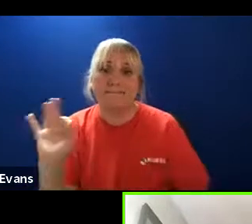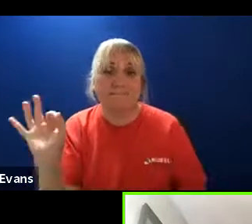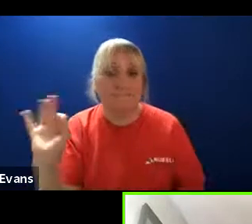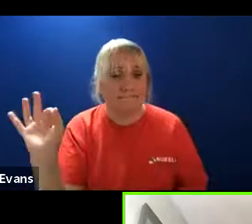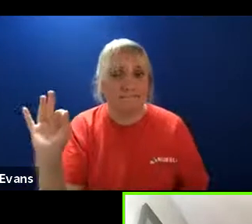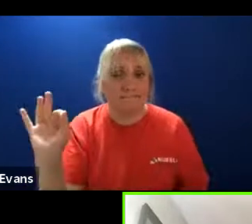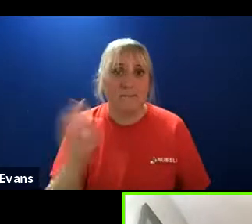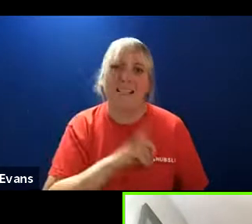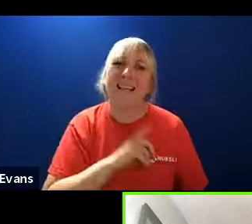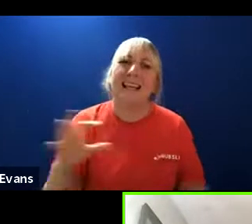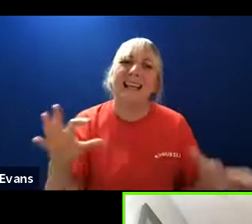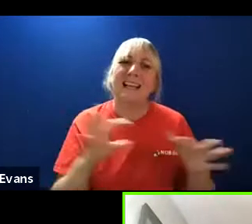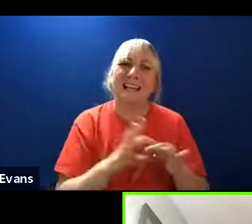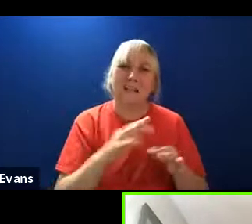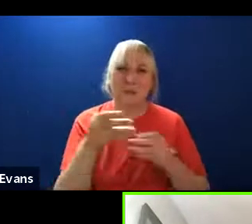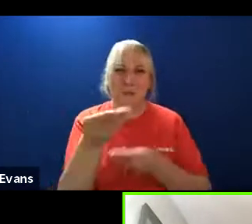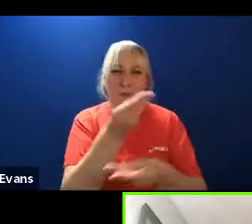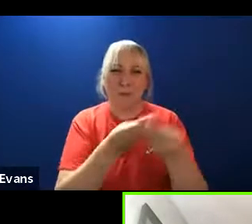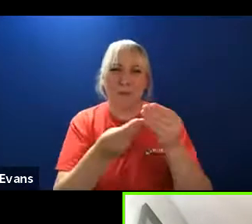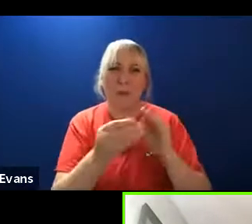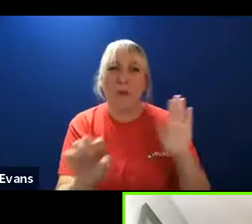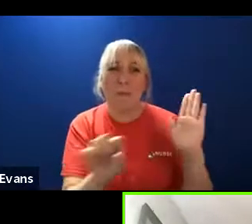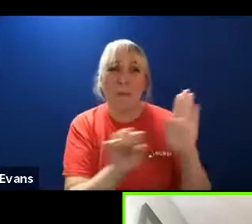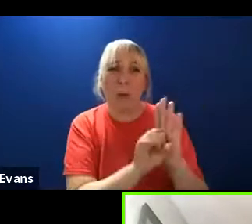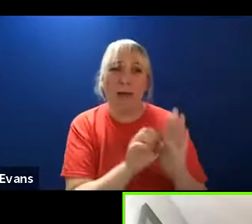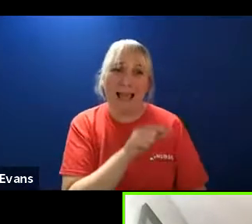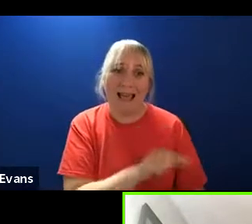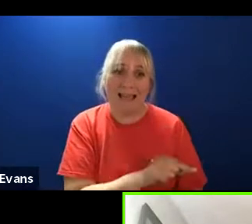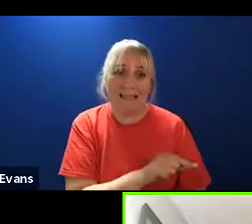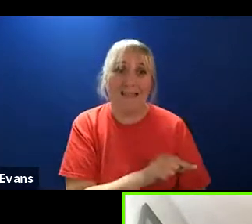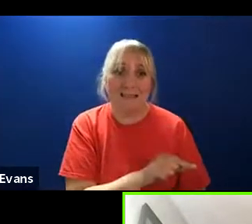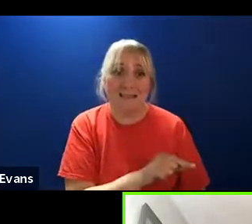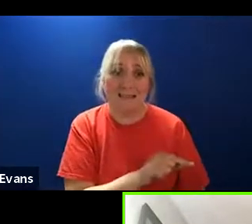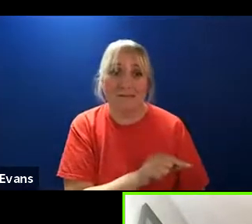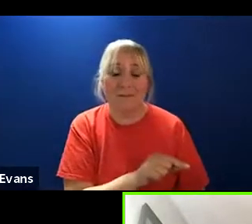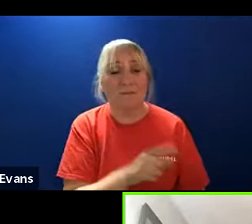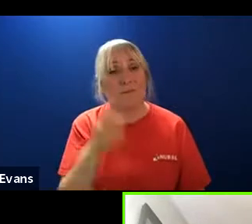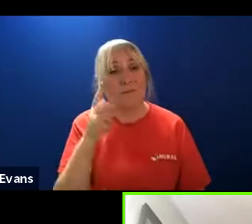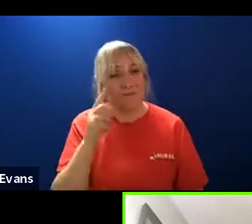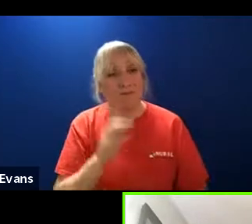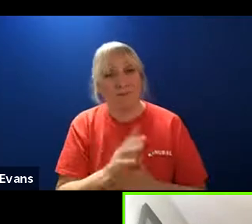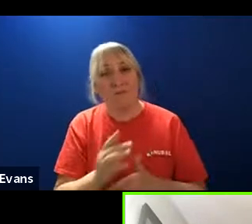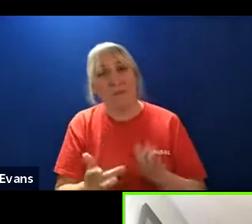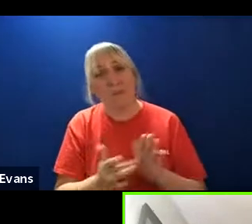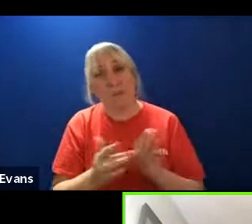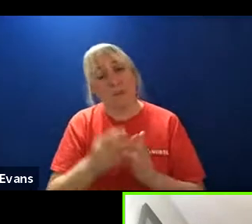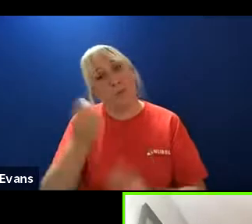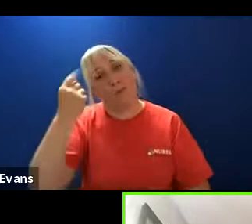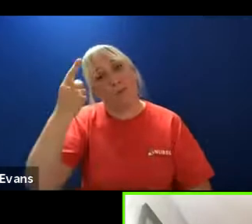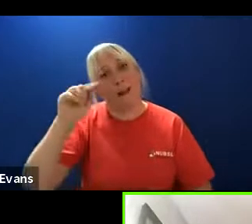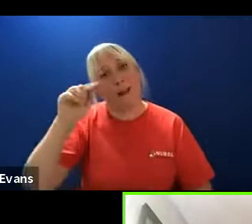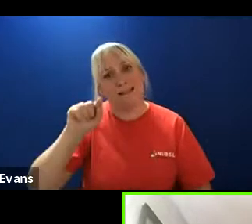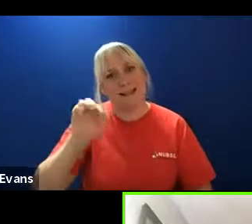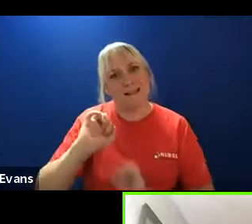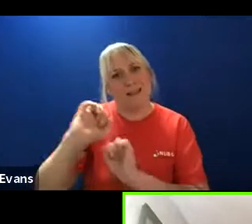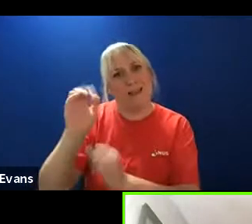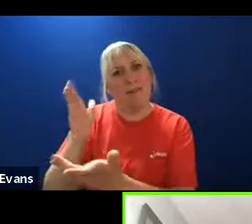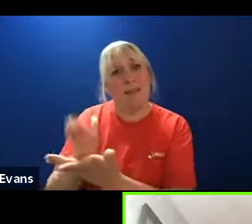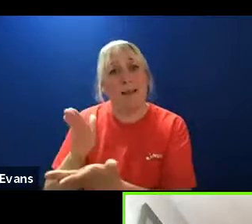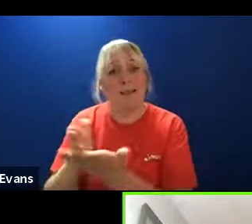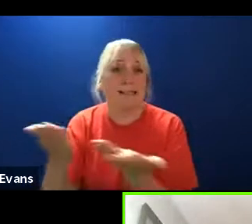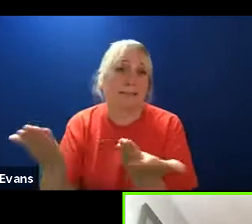of the blockade, and so it's important to kind of draw back to that reality as well.